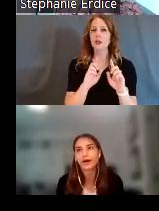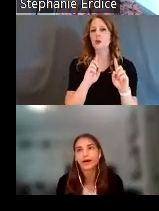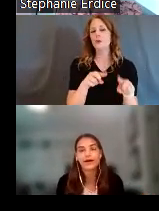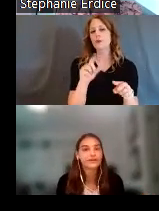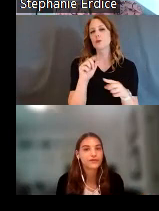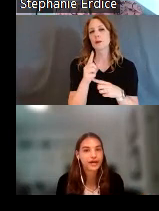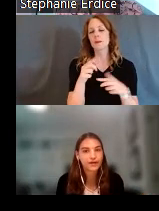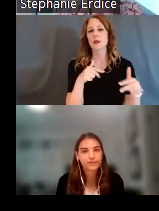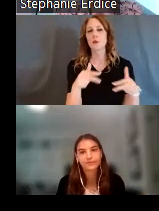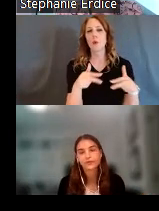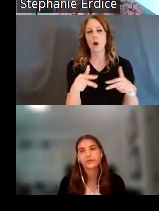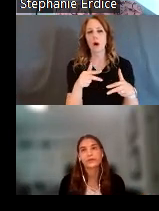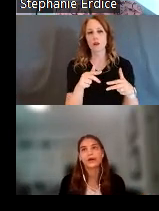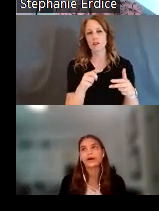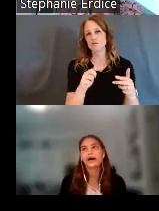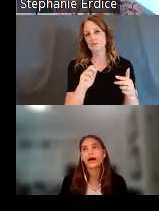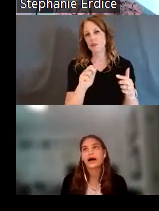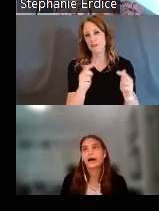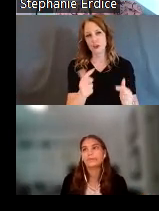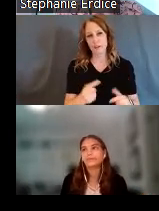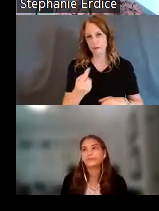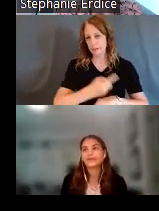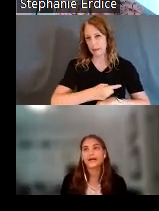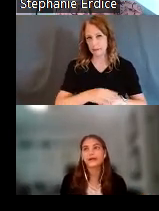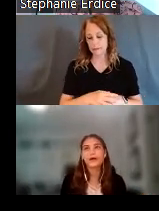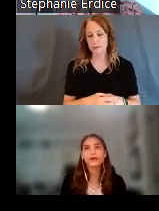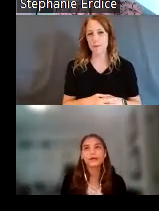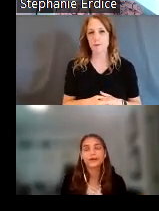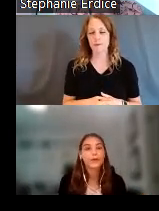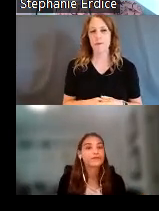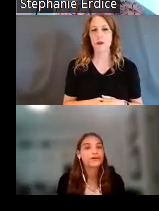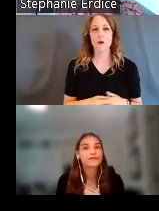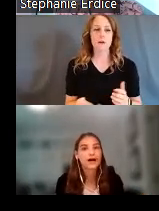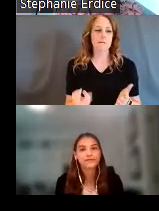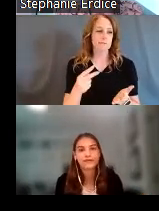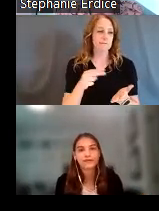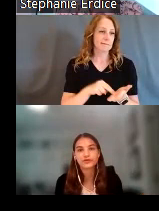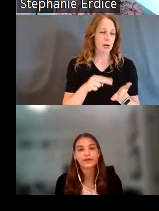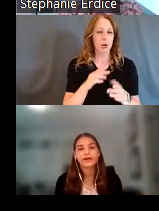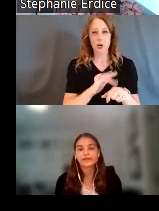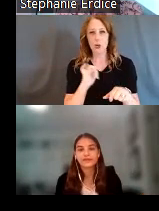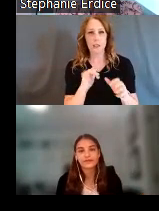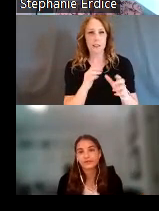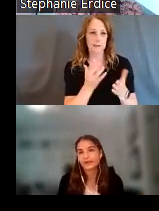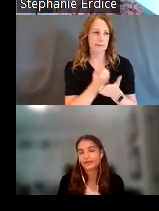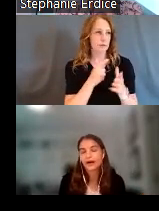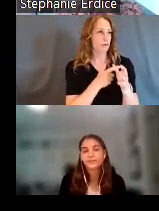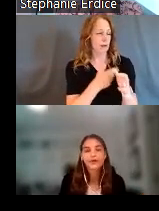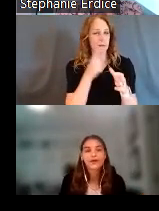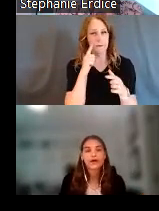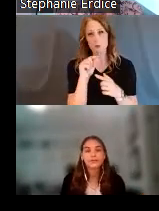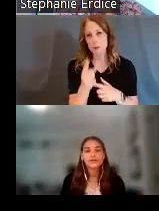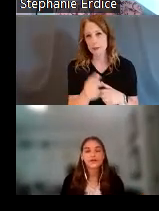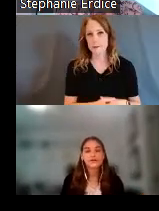20-minute walk every other day, or getting up early and going for a run for 20 minutes, something like